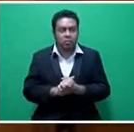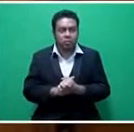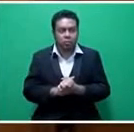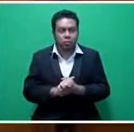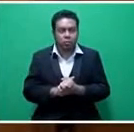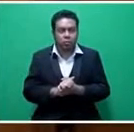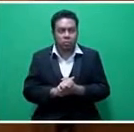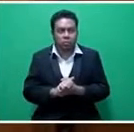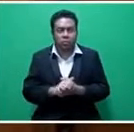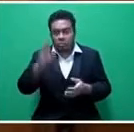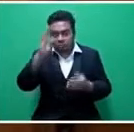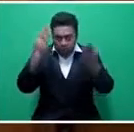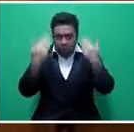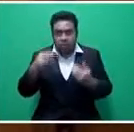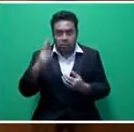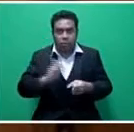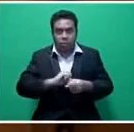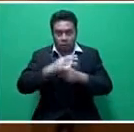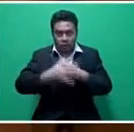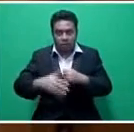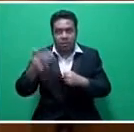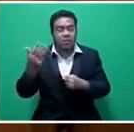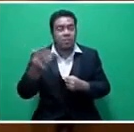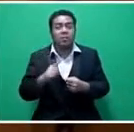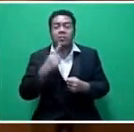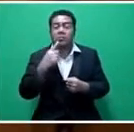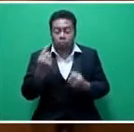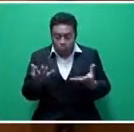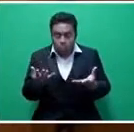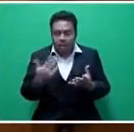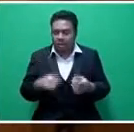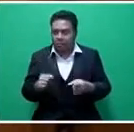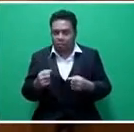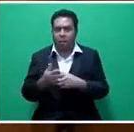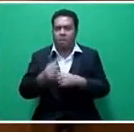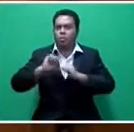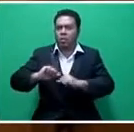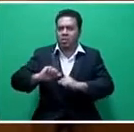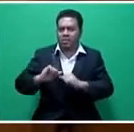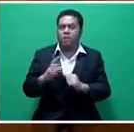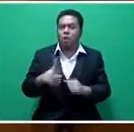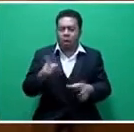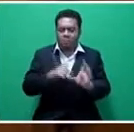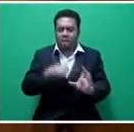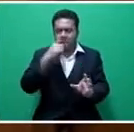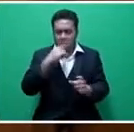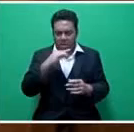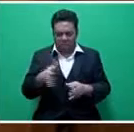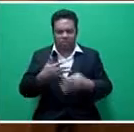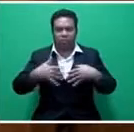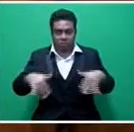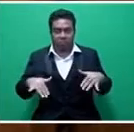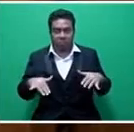side. Mr. Speaker, when COVID-19 first hit our shores, it triggered a protective instinct for our young ones, at least for this side of the